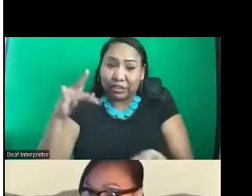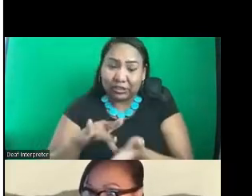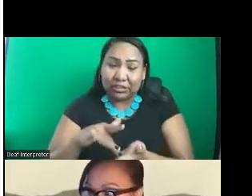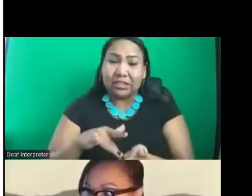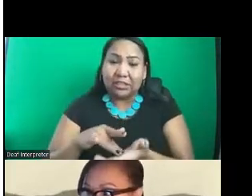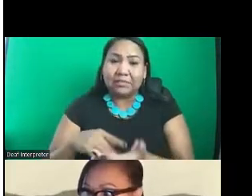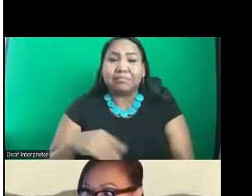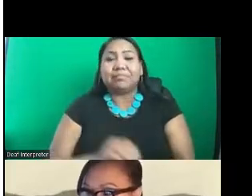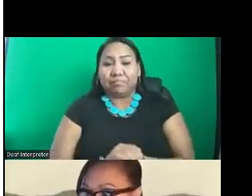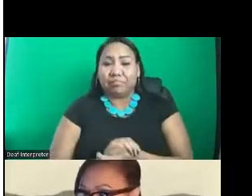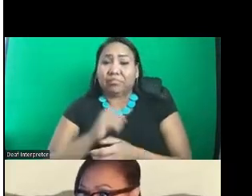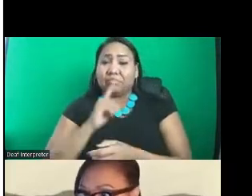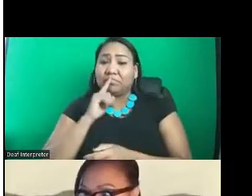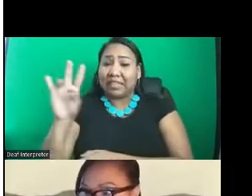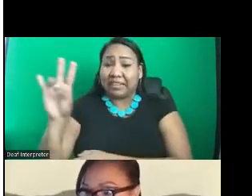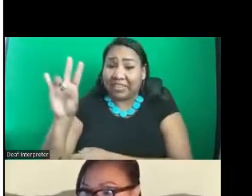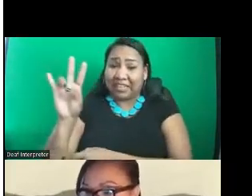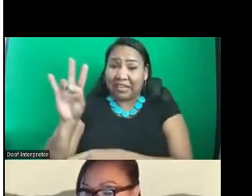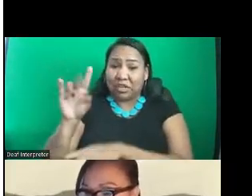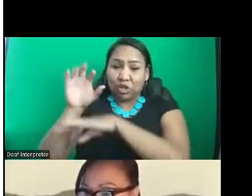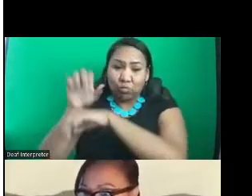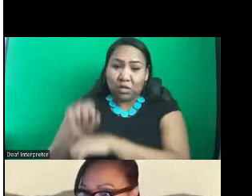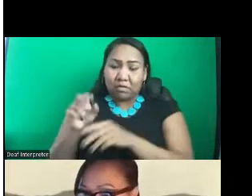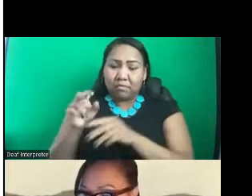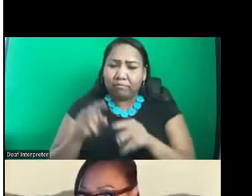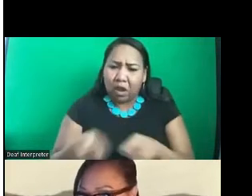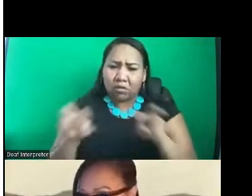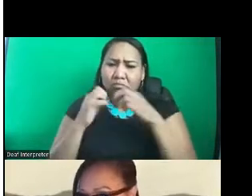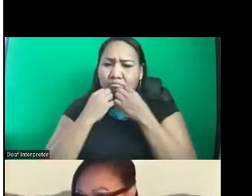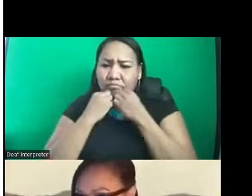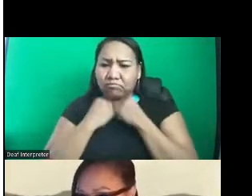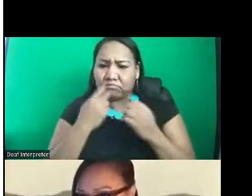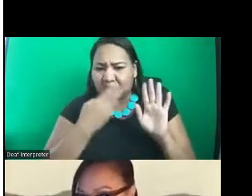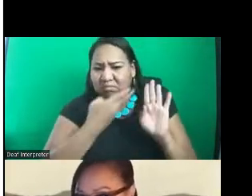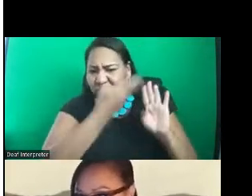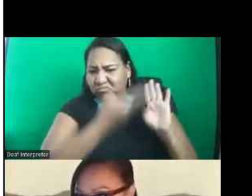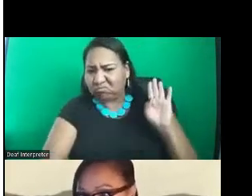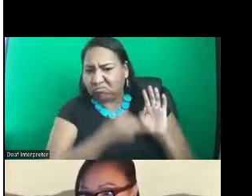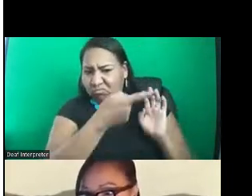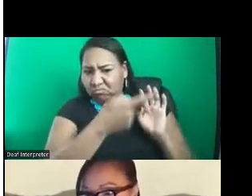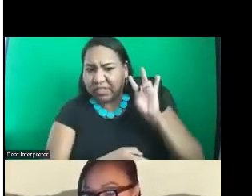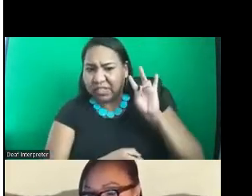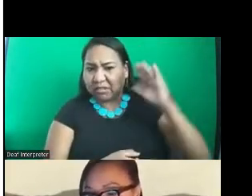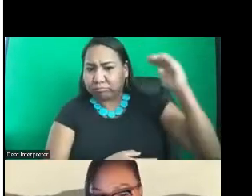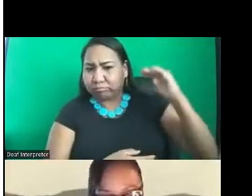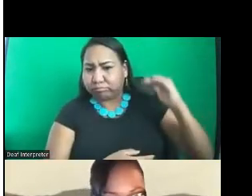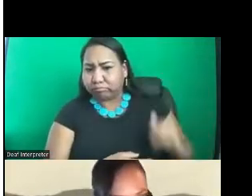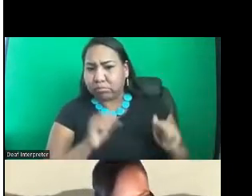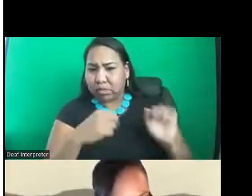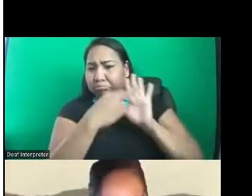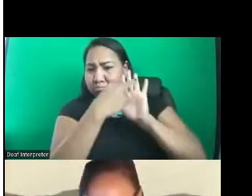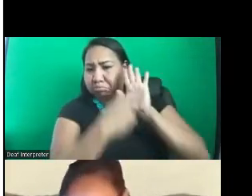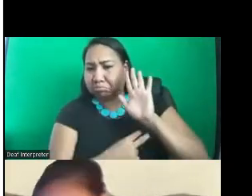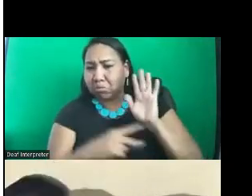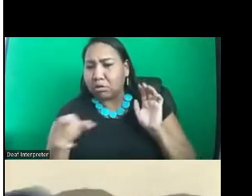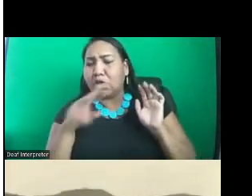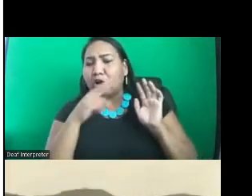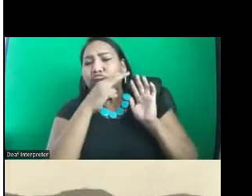of the Lakota. And I'll just read the words, and you can look at it later for